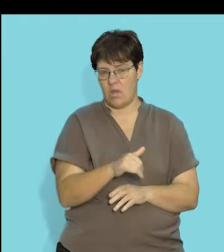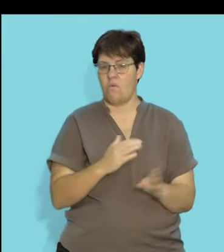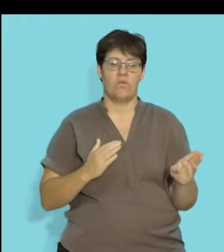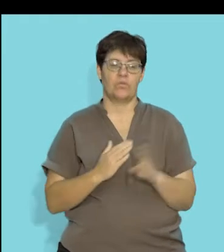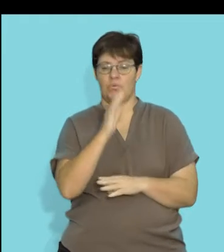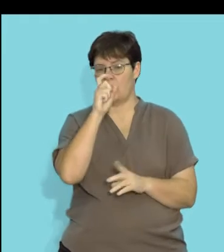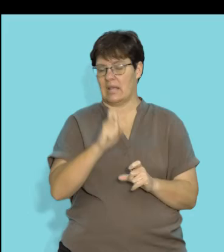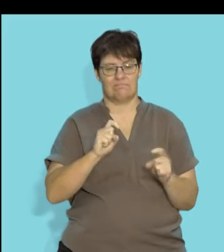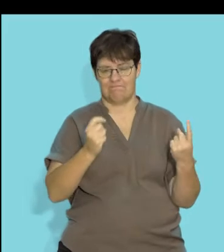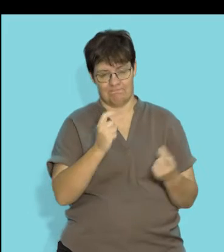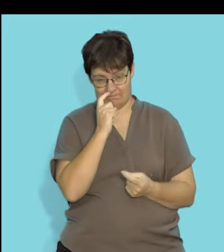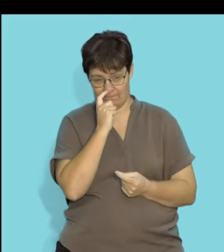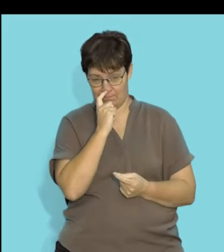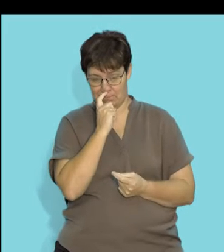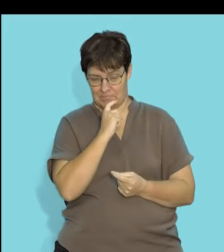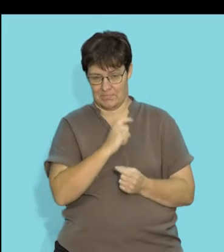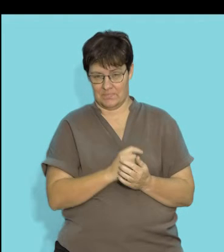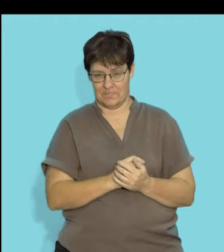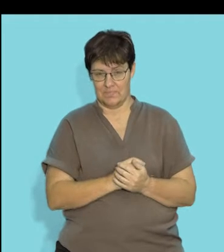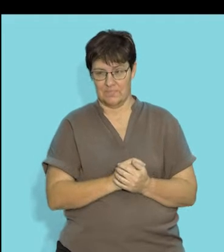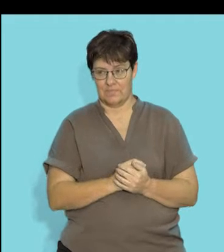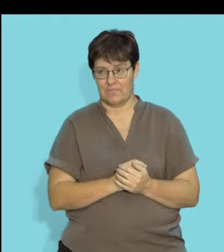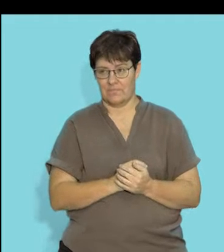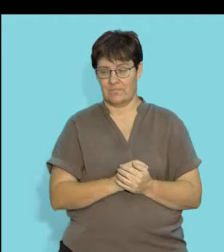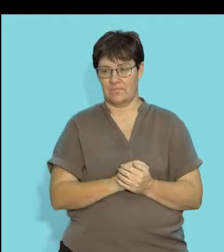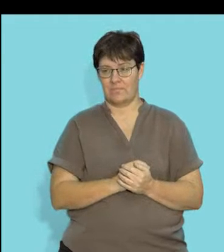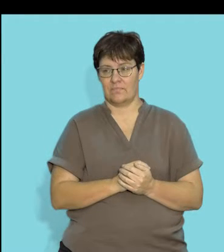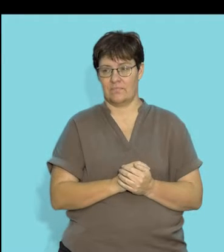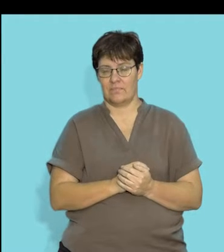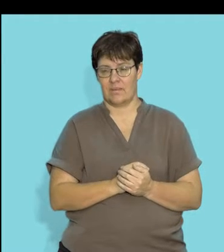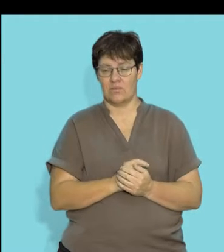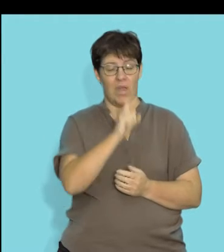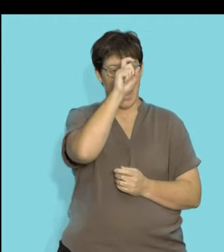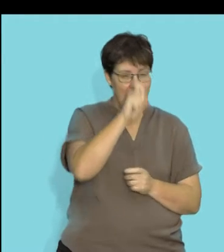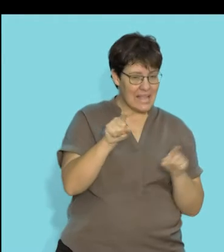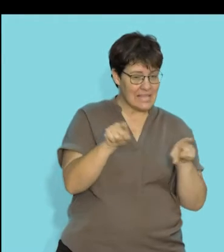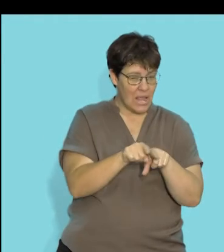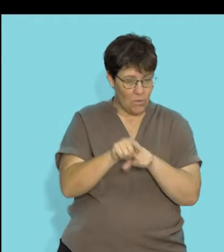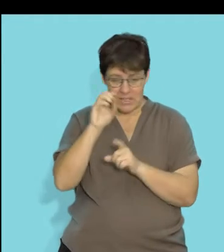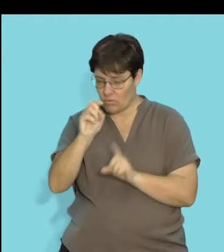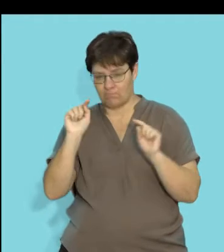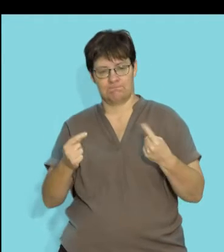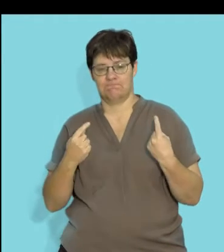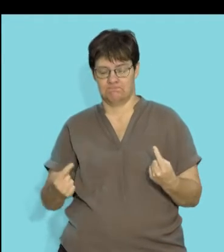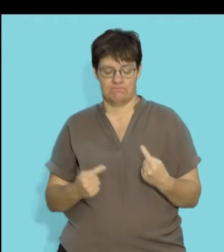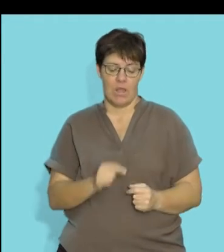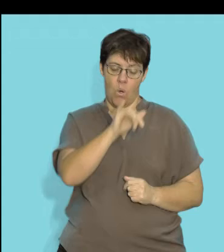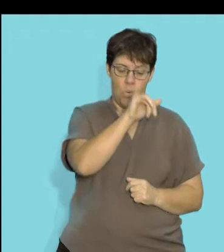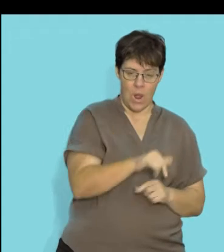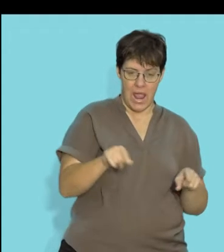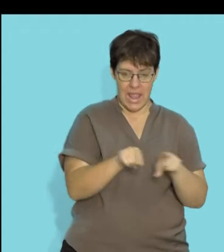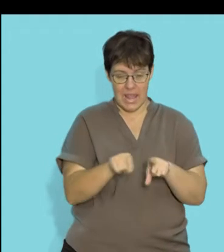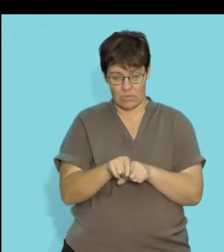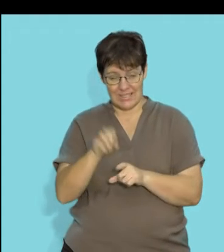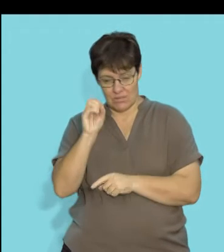be equal to 0. Similarly, y cannot be equal to 0. So you can see that